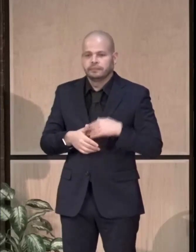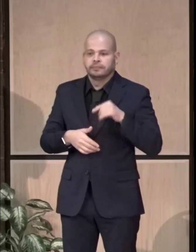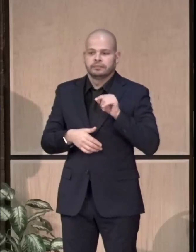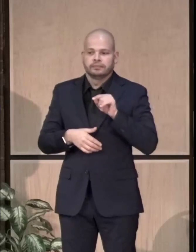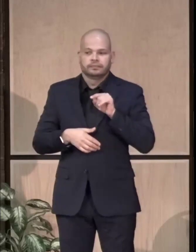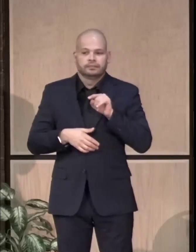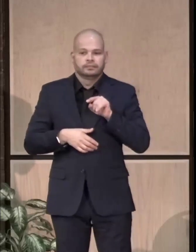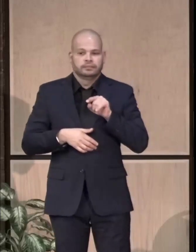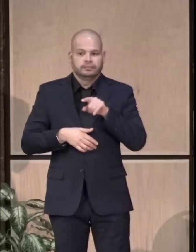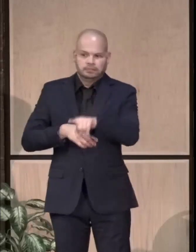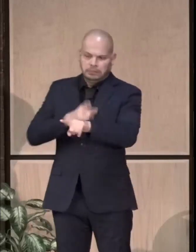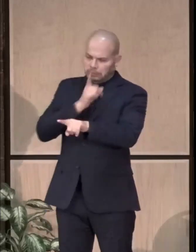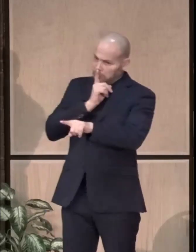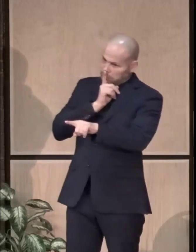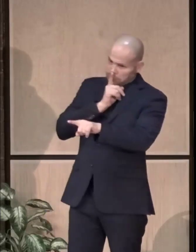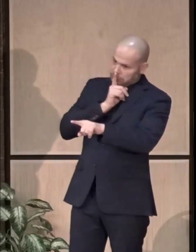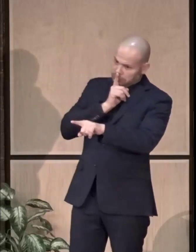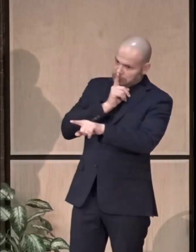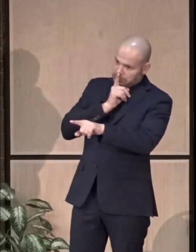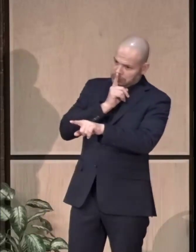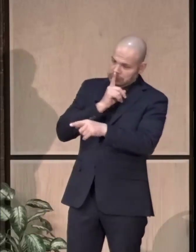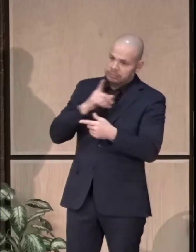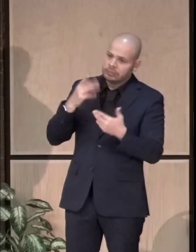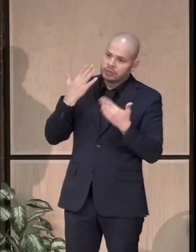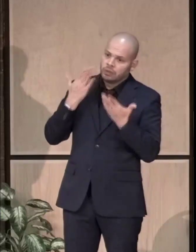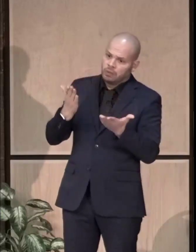you weren't sure where the guns were now?